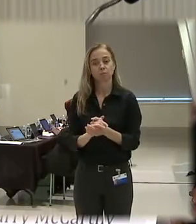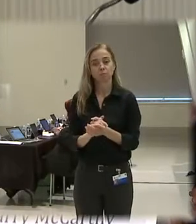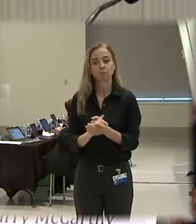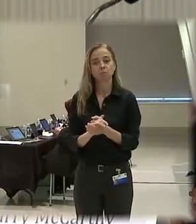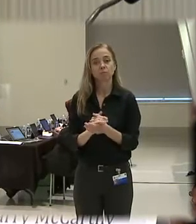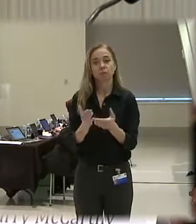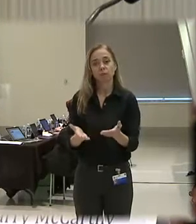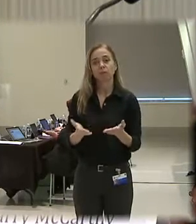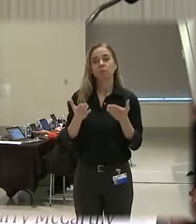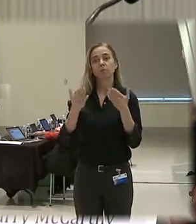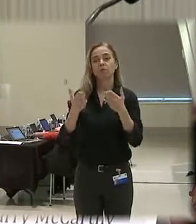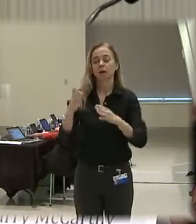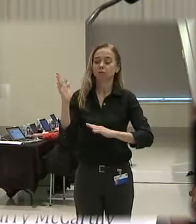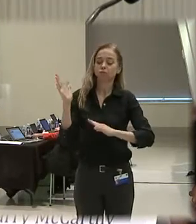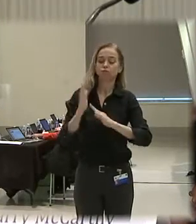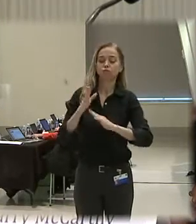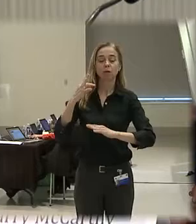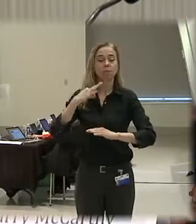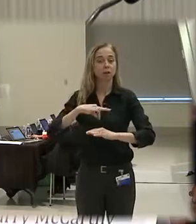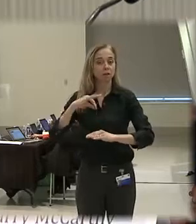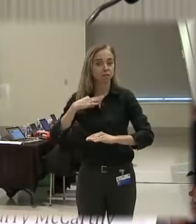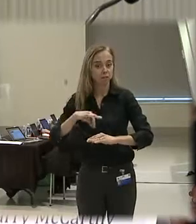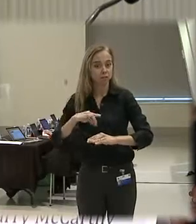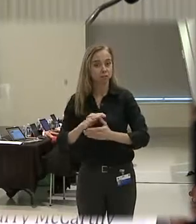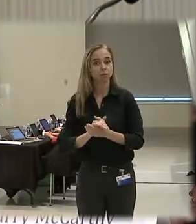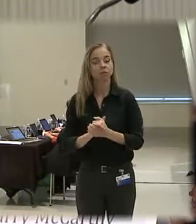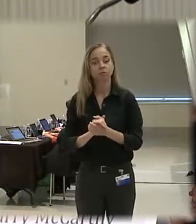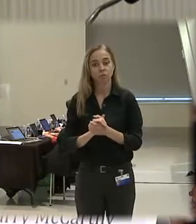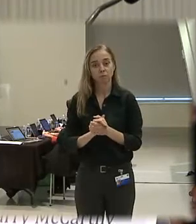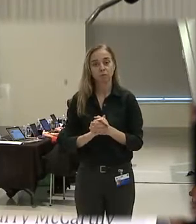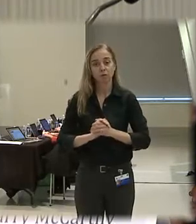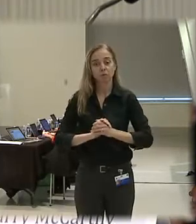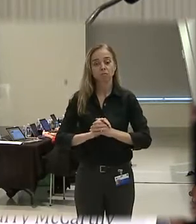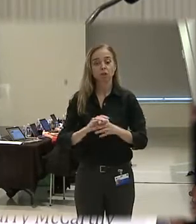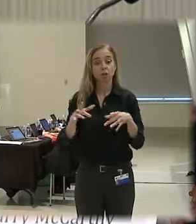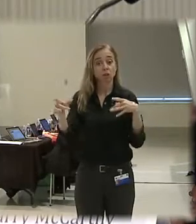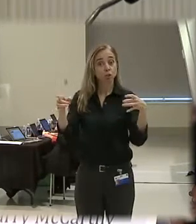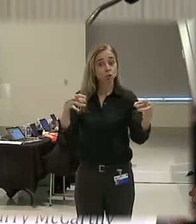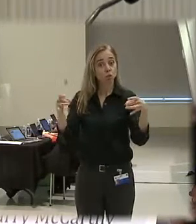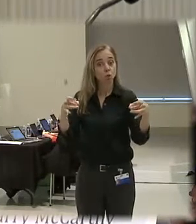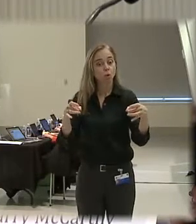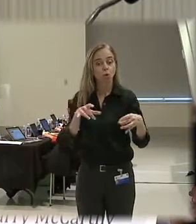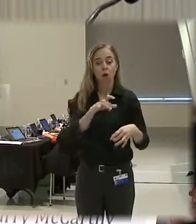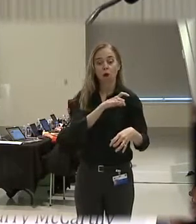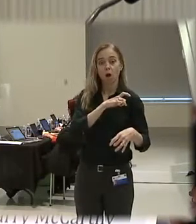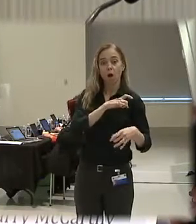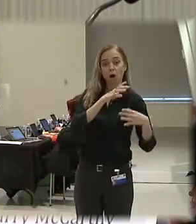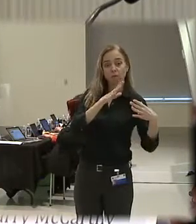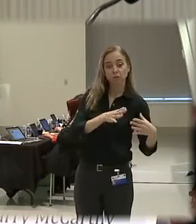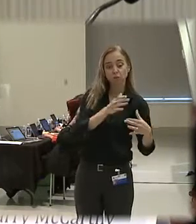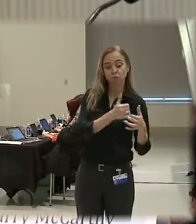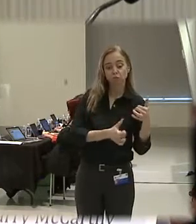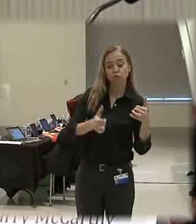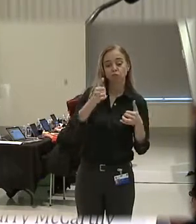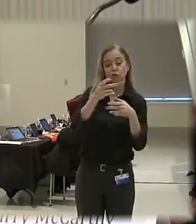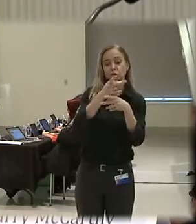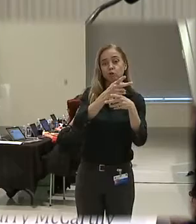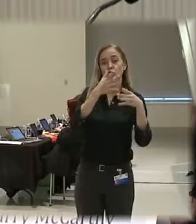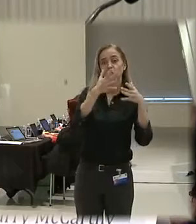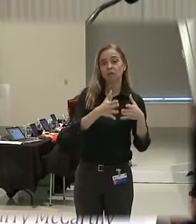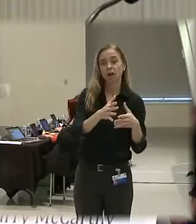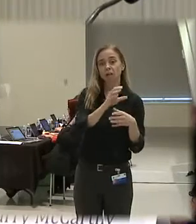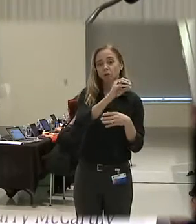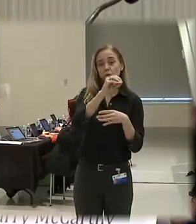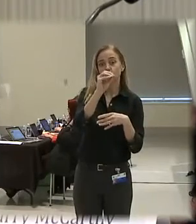a tremendous benefit to you. The span of control as it relates to officer to supervisor ratio. We utilize